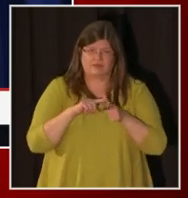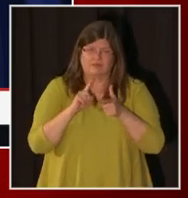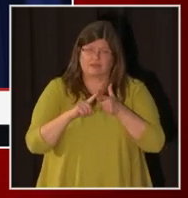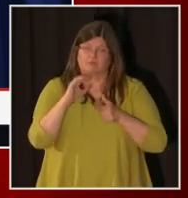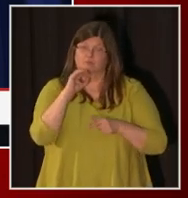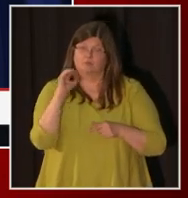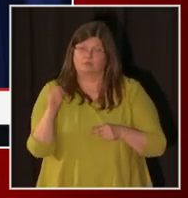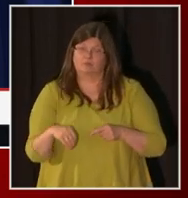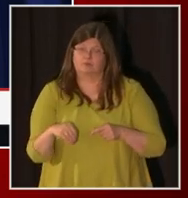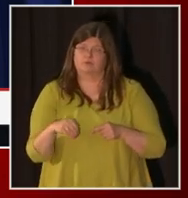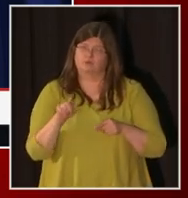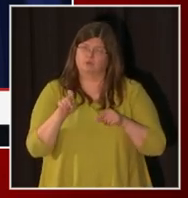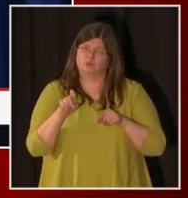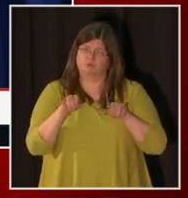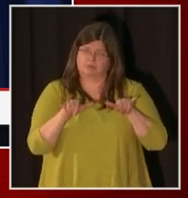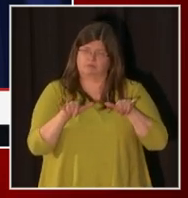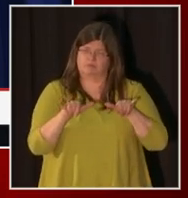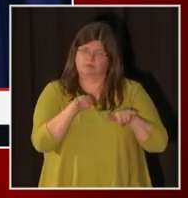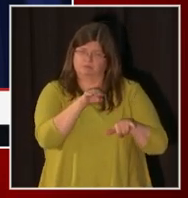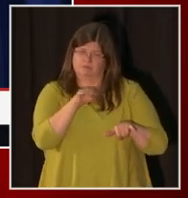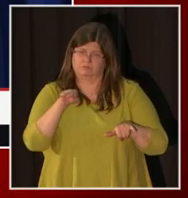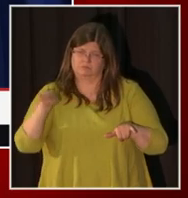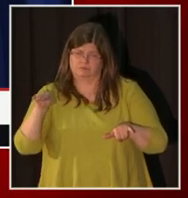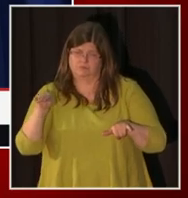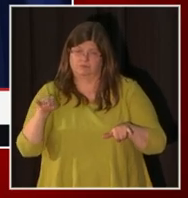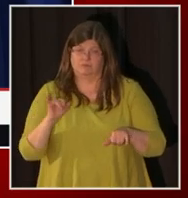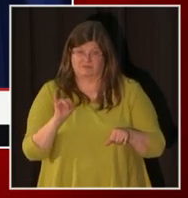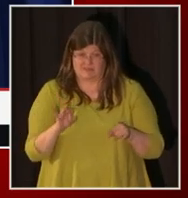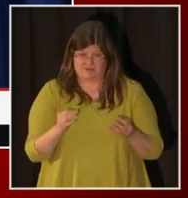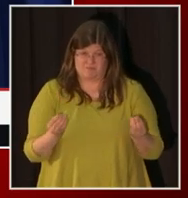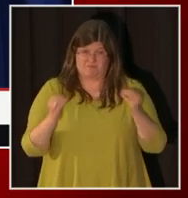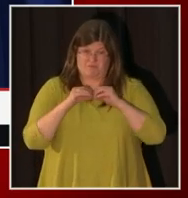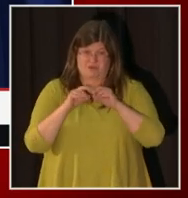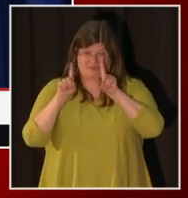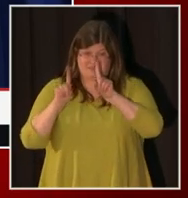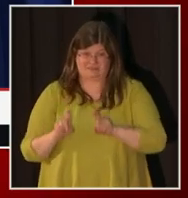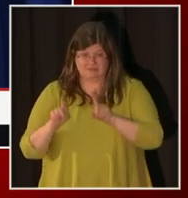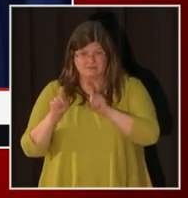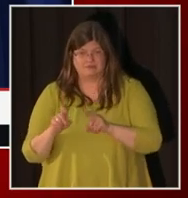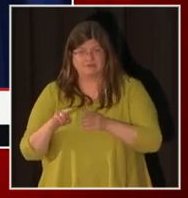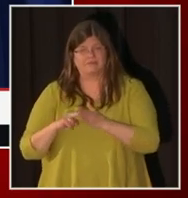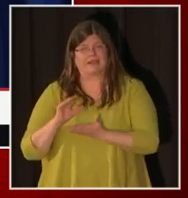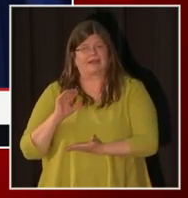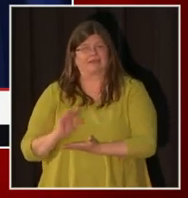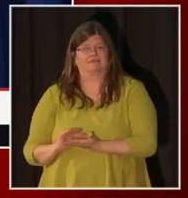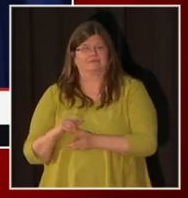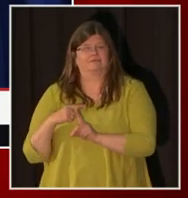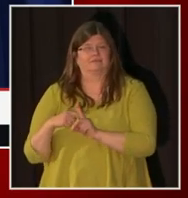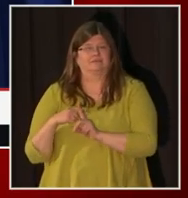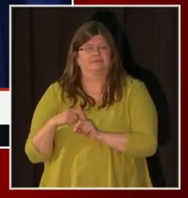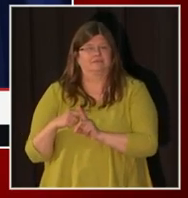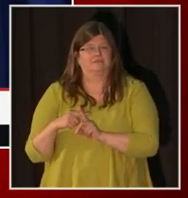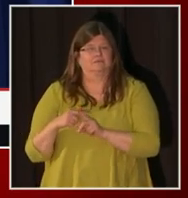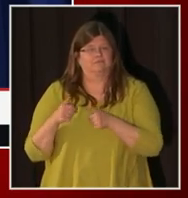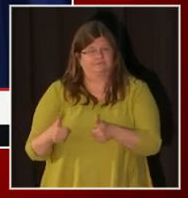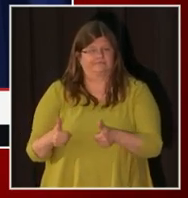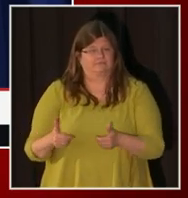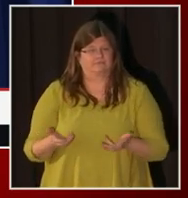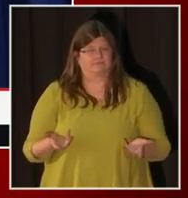Now, if we have more people getting tested, but not as many of them being positive, then our rate of positivity will go